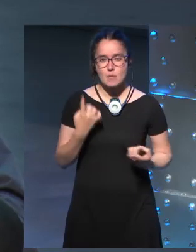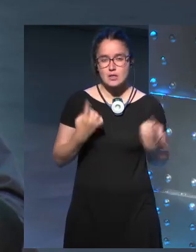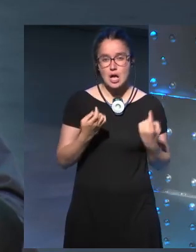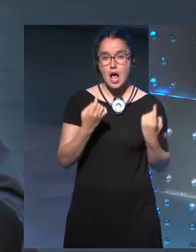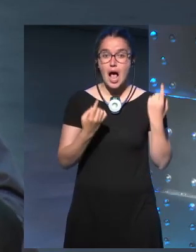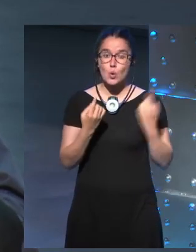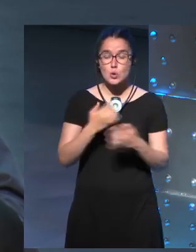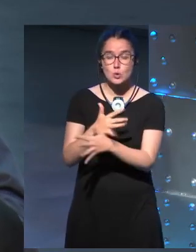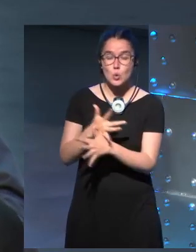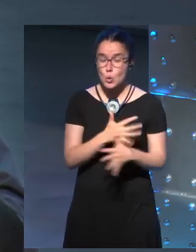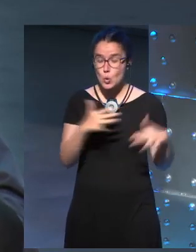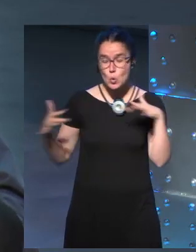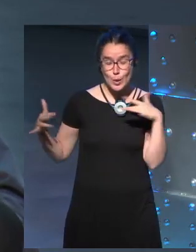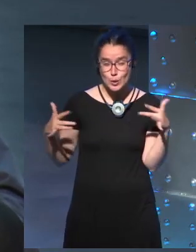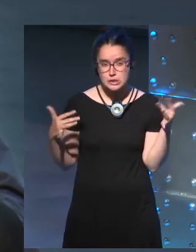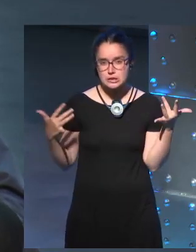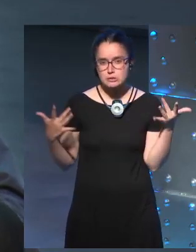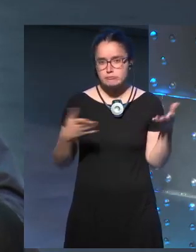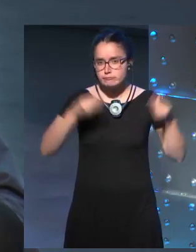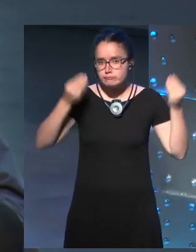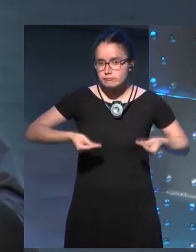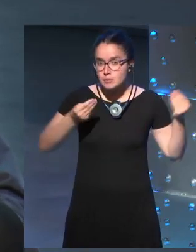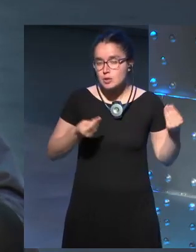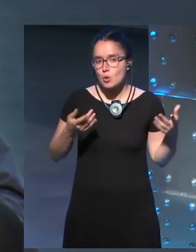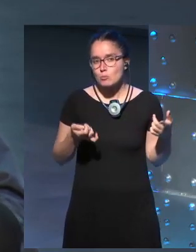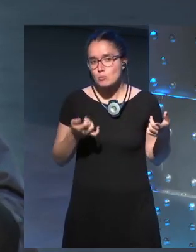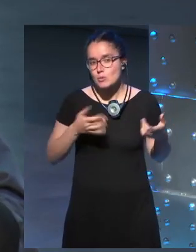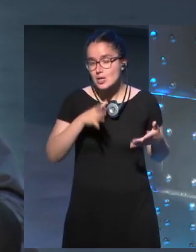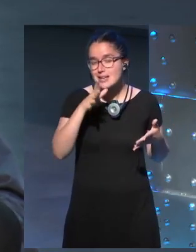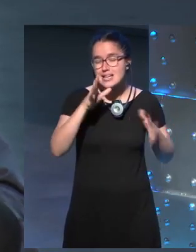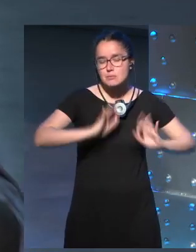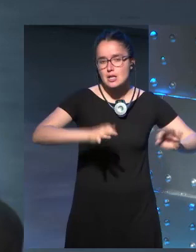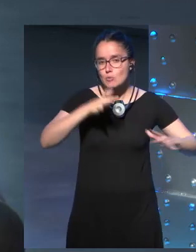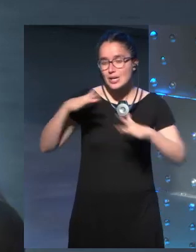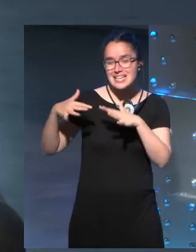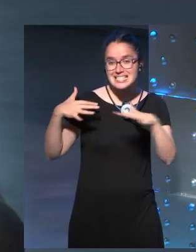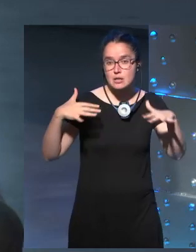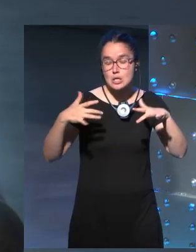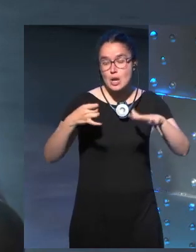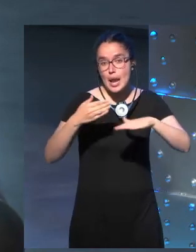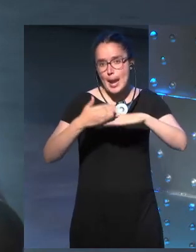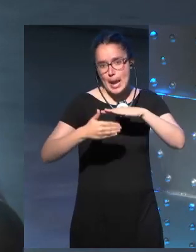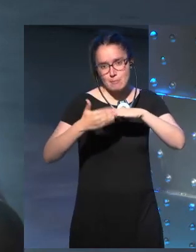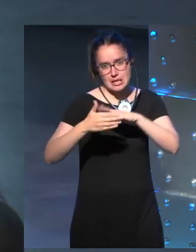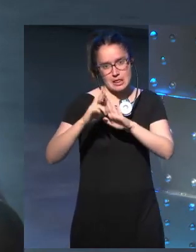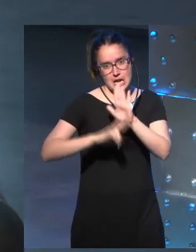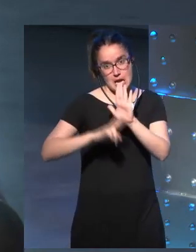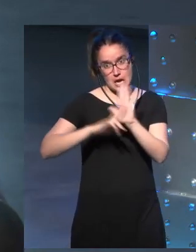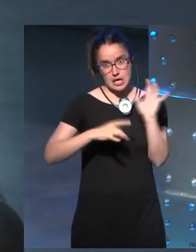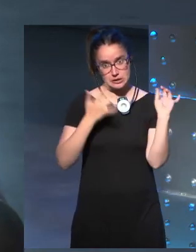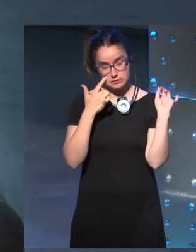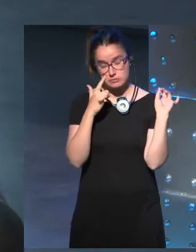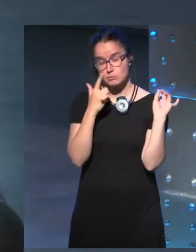are very great players because there is that thing at the edge of something really quite monstrous,